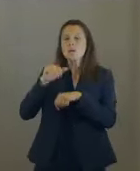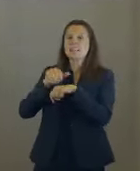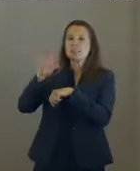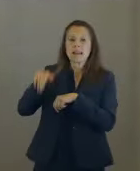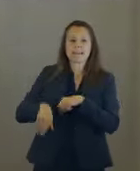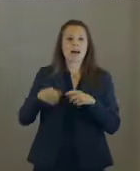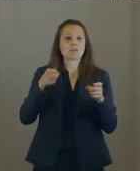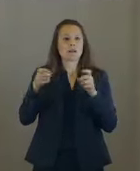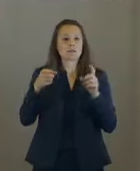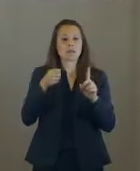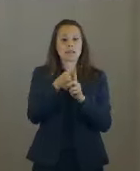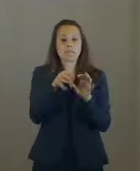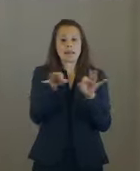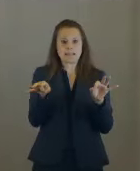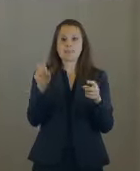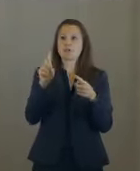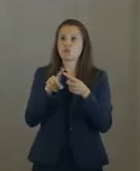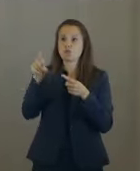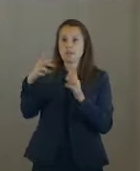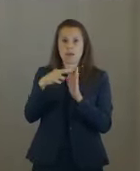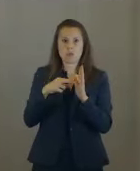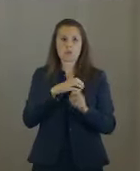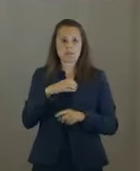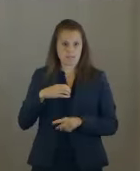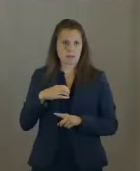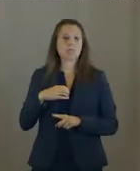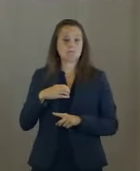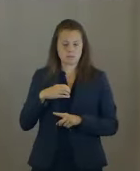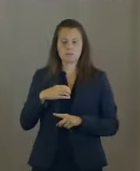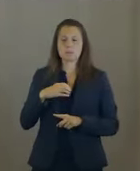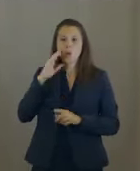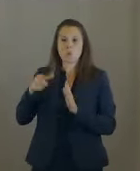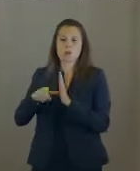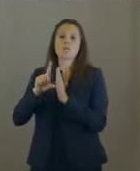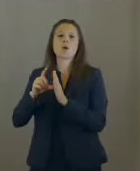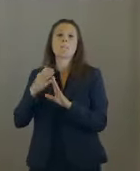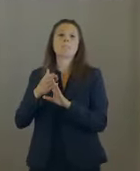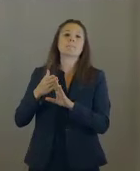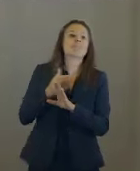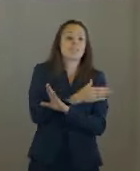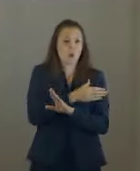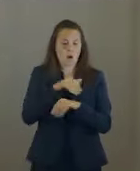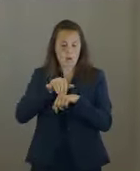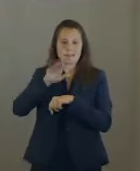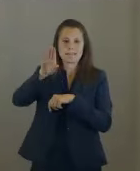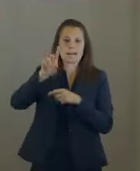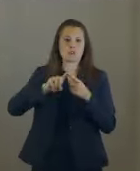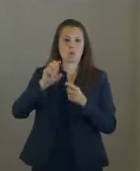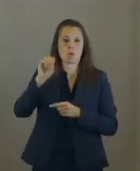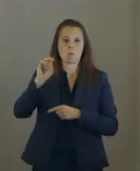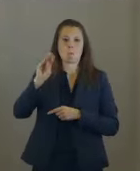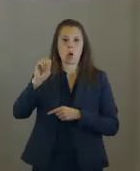impact statement to the Rules Committee for the Commission to review prior to sending it to